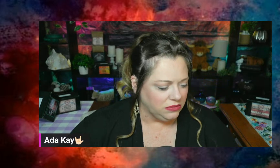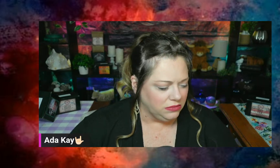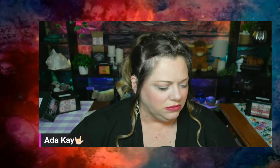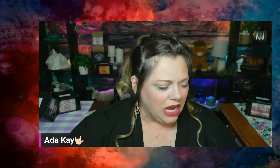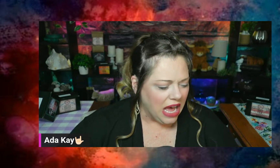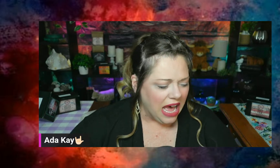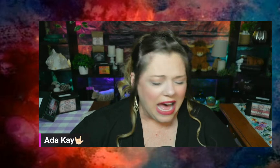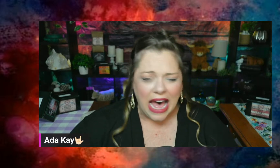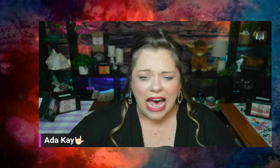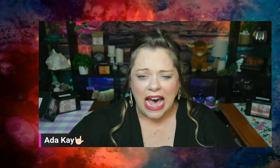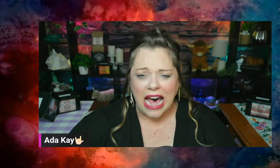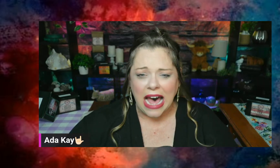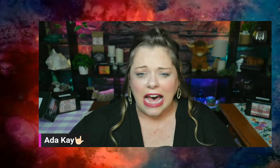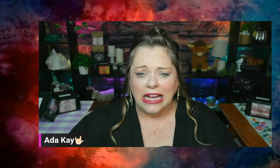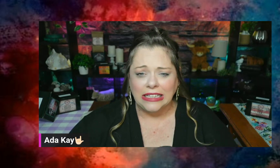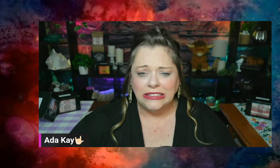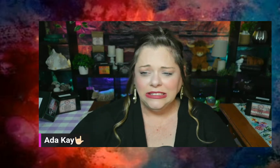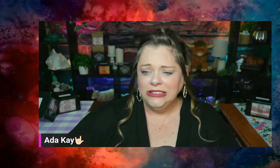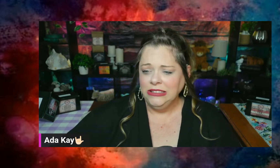button. Mom,